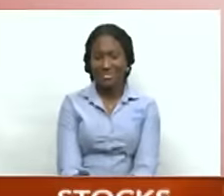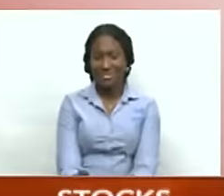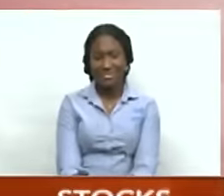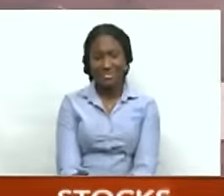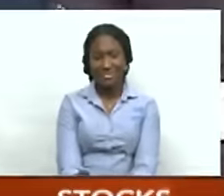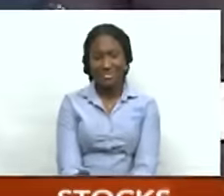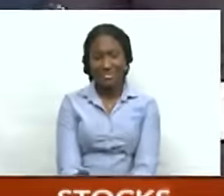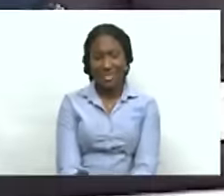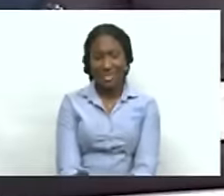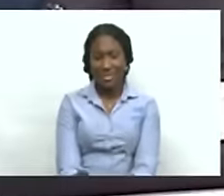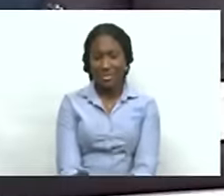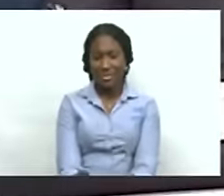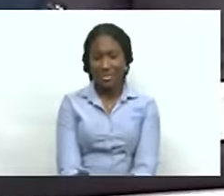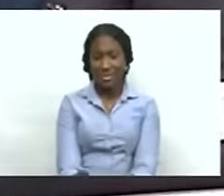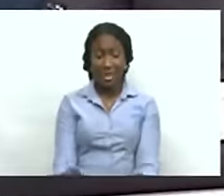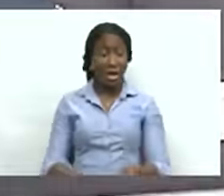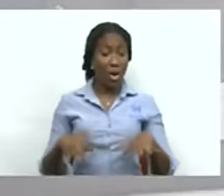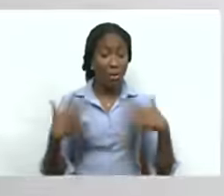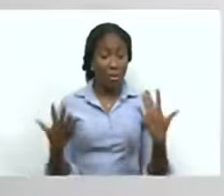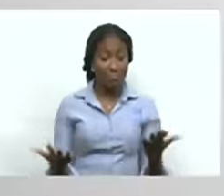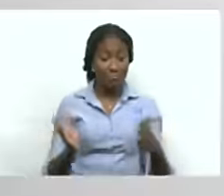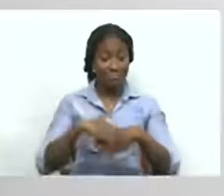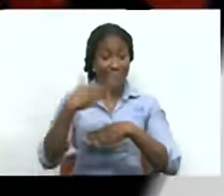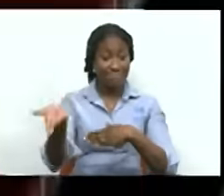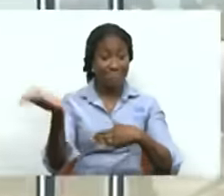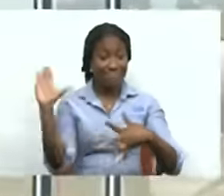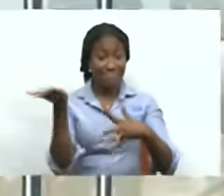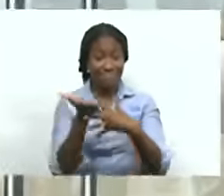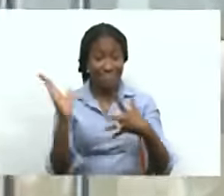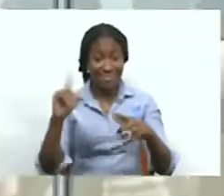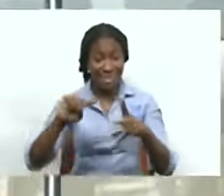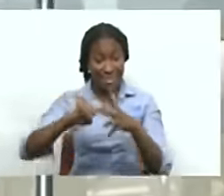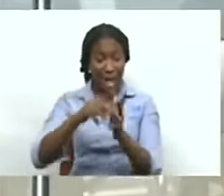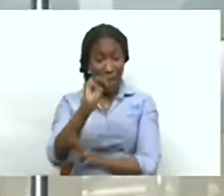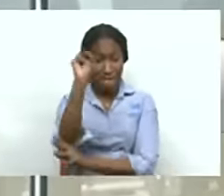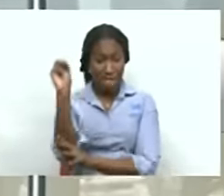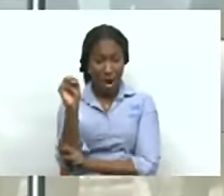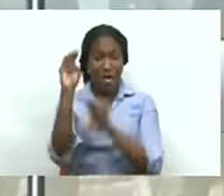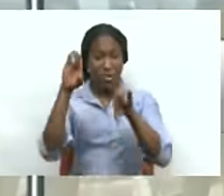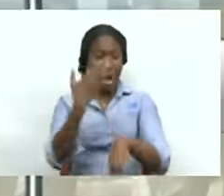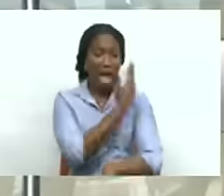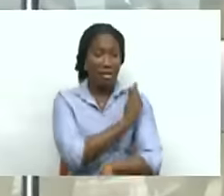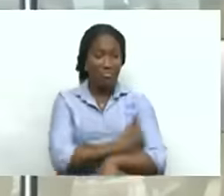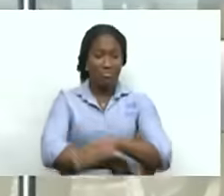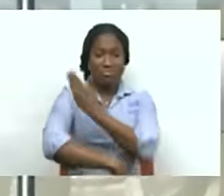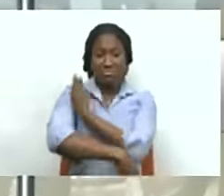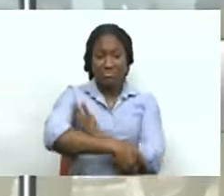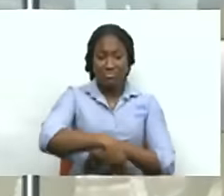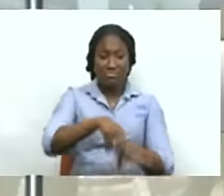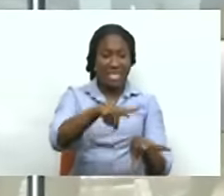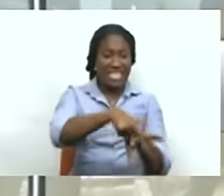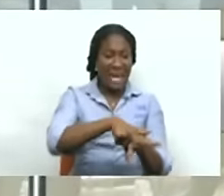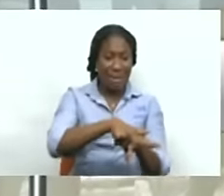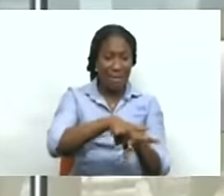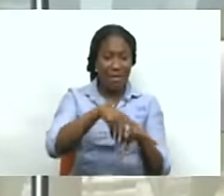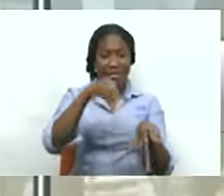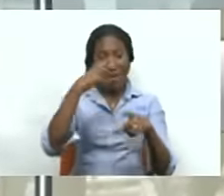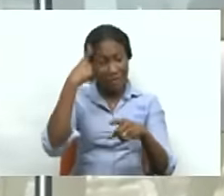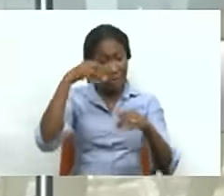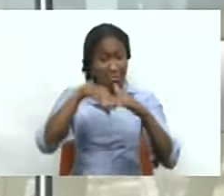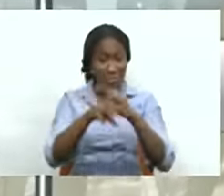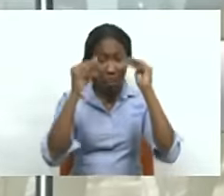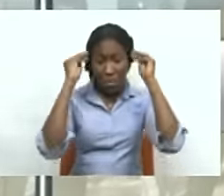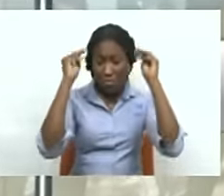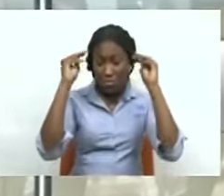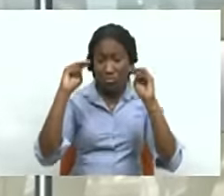Well, still to come in the news, from Monday you can wear your arms out and your feet in slippers and not be denied entry into any public office.